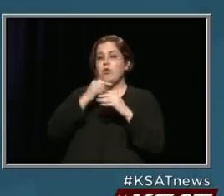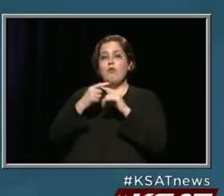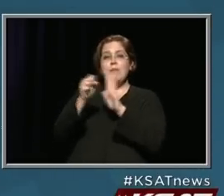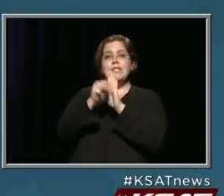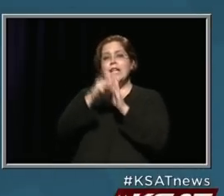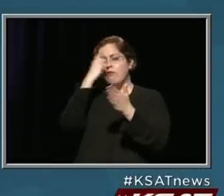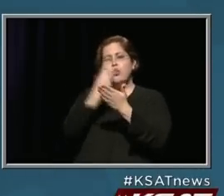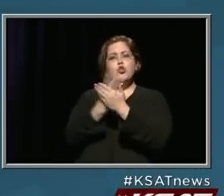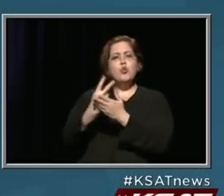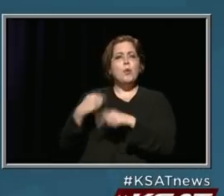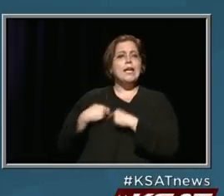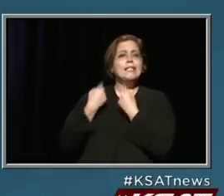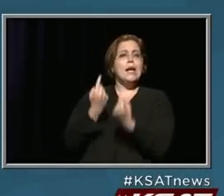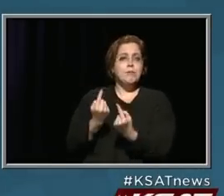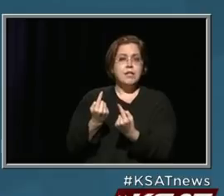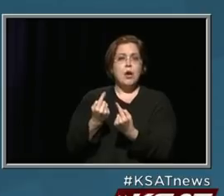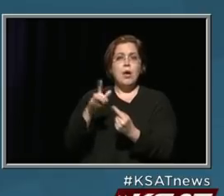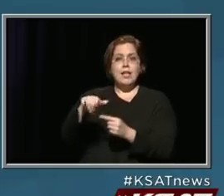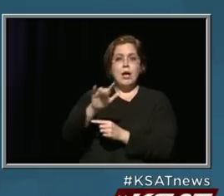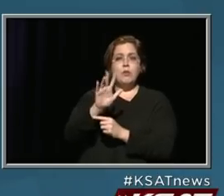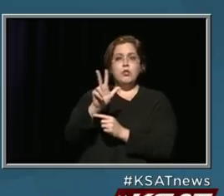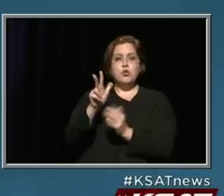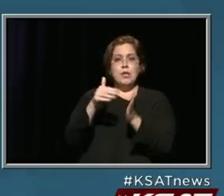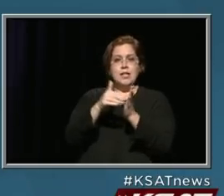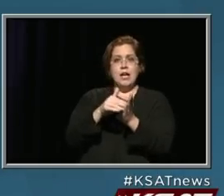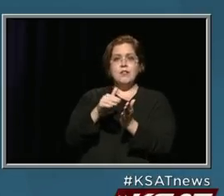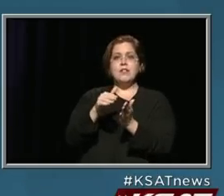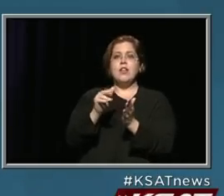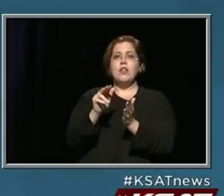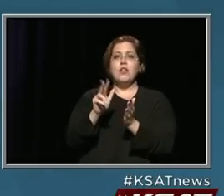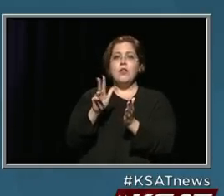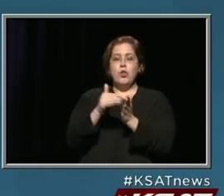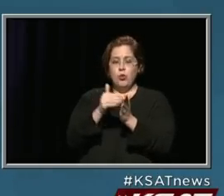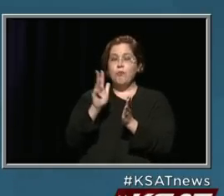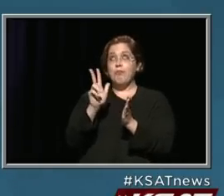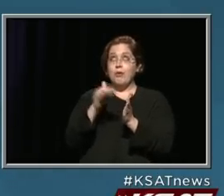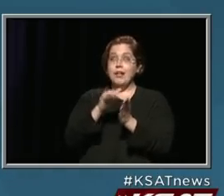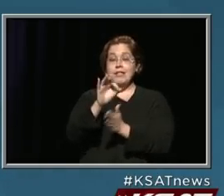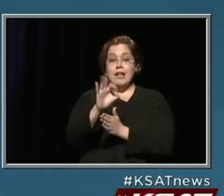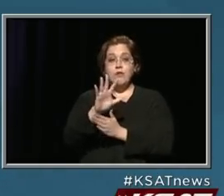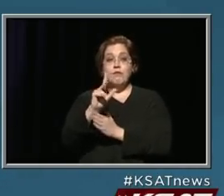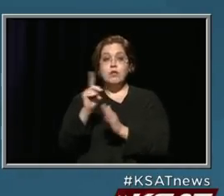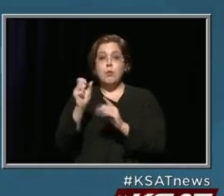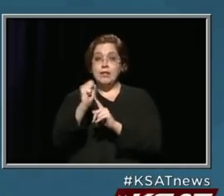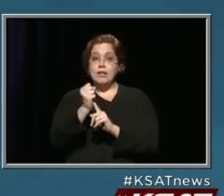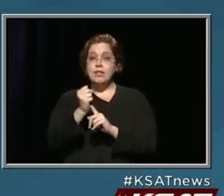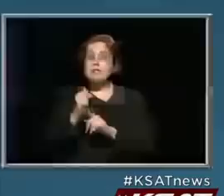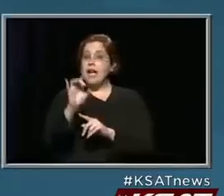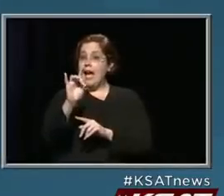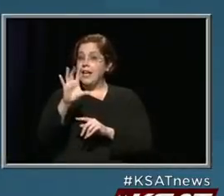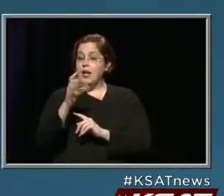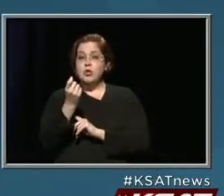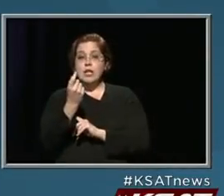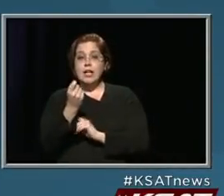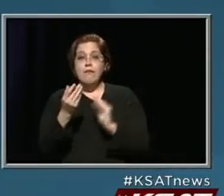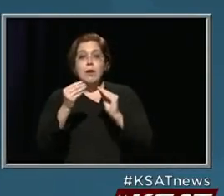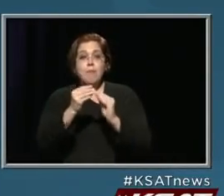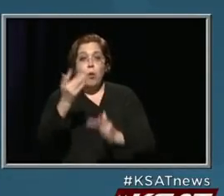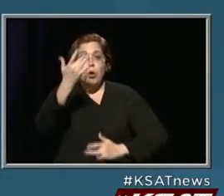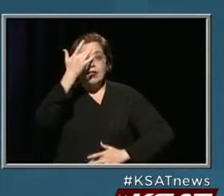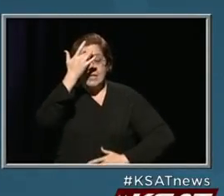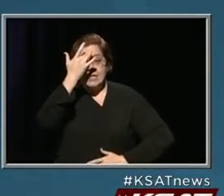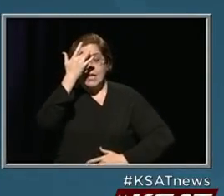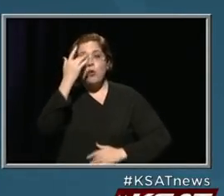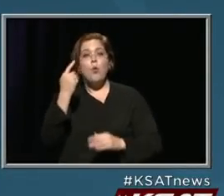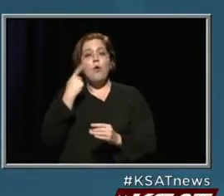last 2 weeks and accounted for 3,951 of our cases. An additional 811 cases were